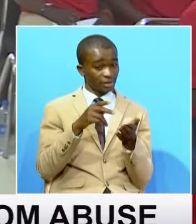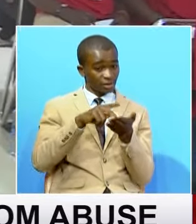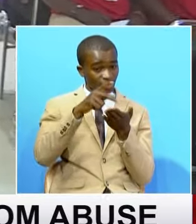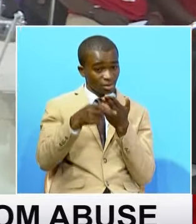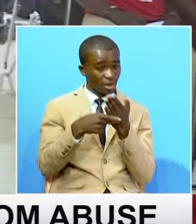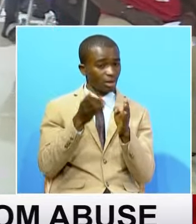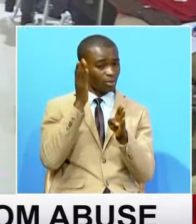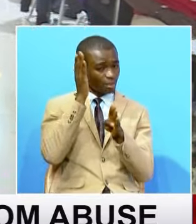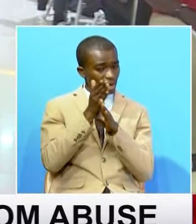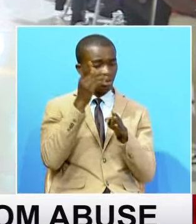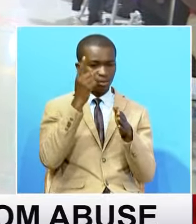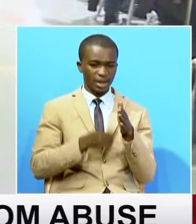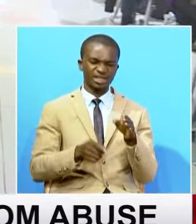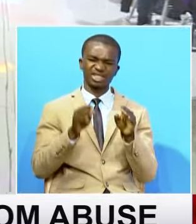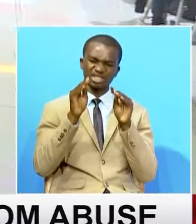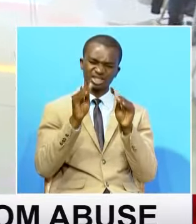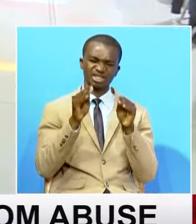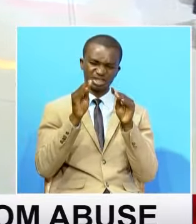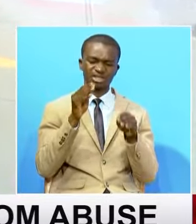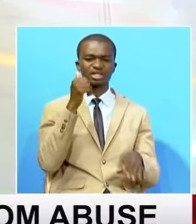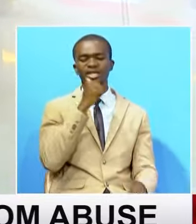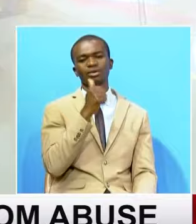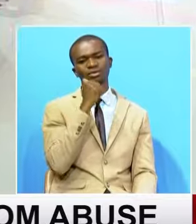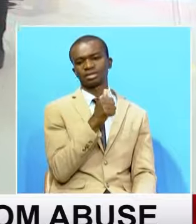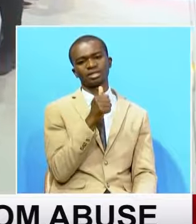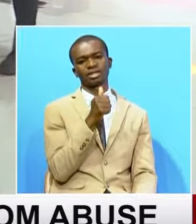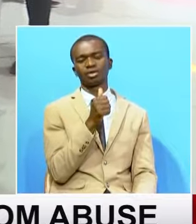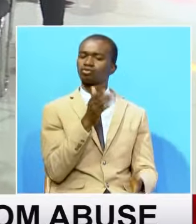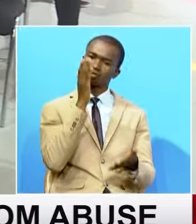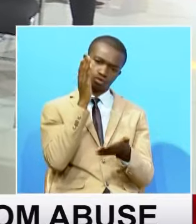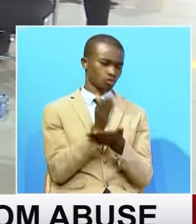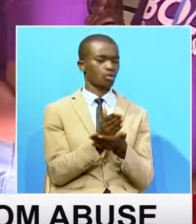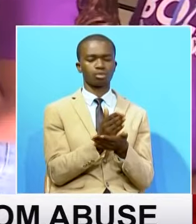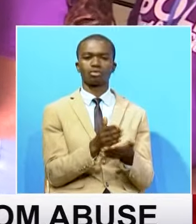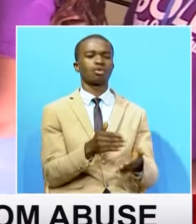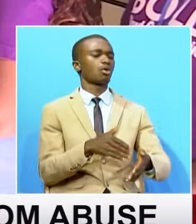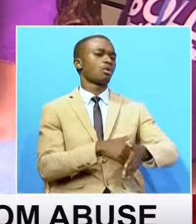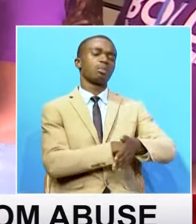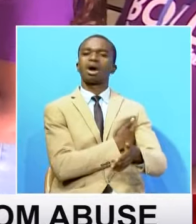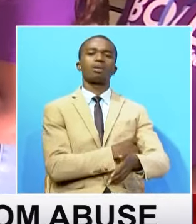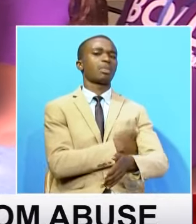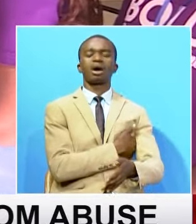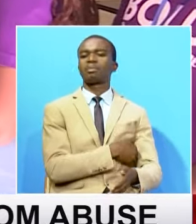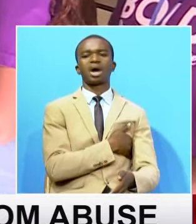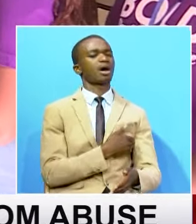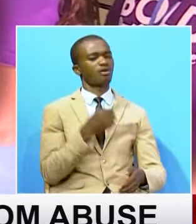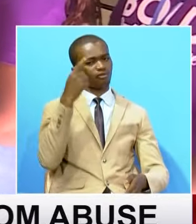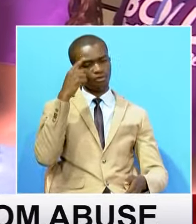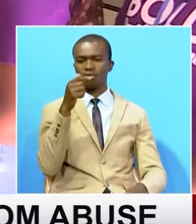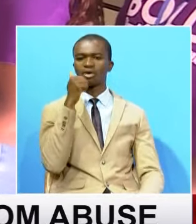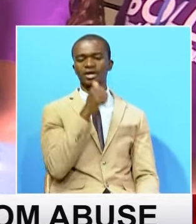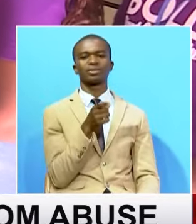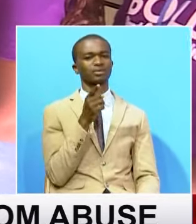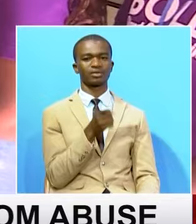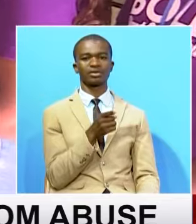girls as a way of keeping them from early marriages and teenage pregnancies. The institution has been working with the Ministry